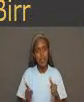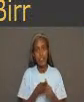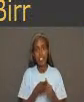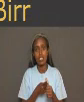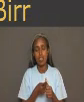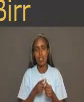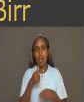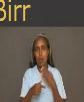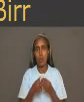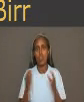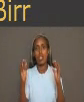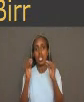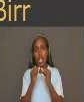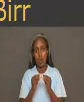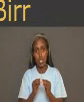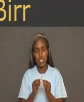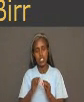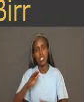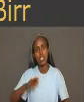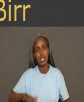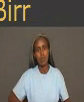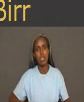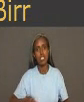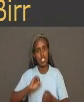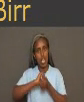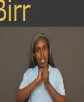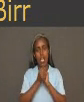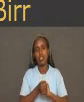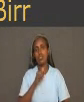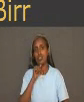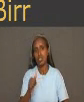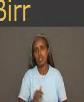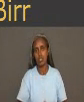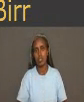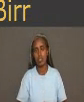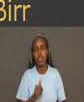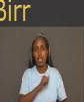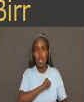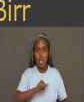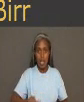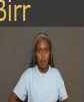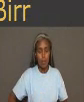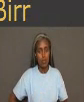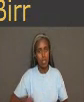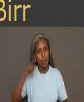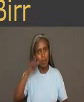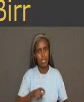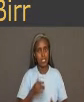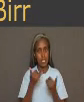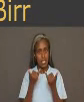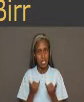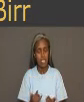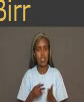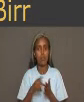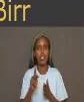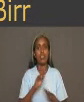our calculation remains unchanged. Emmanuel must still pay